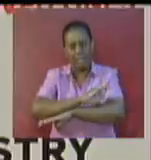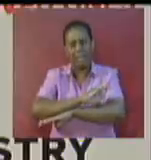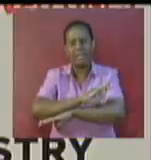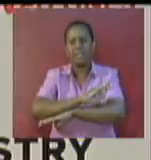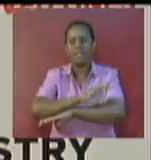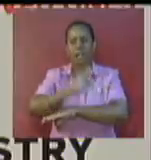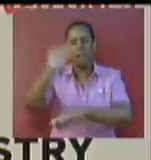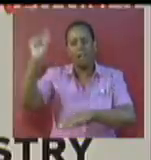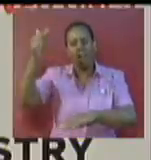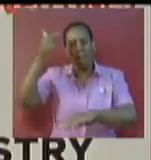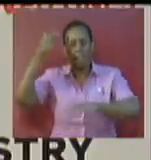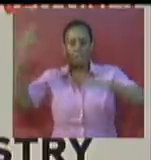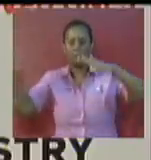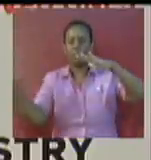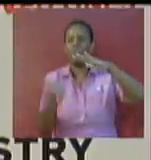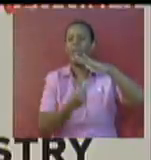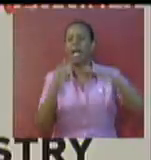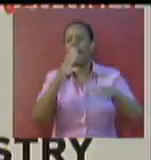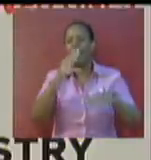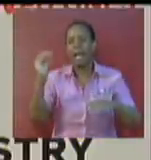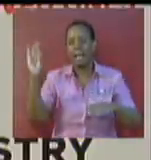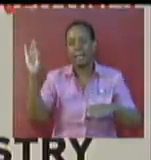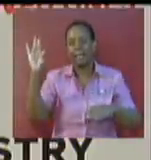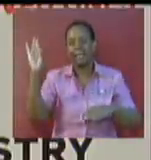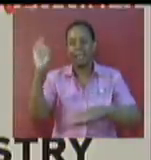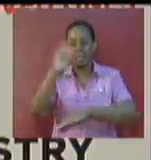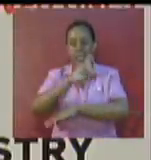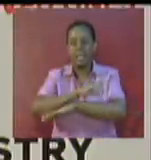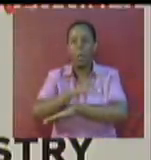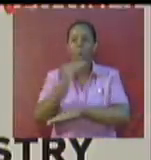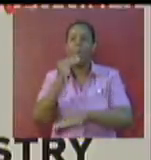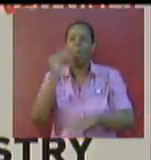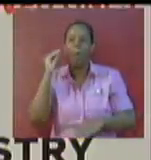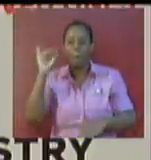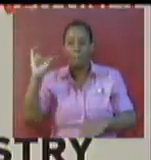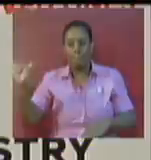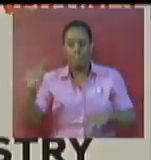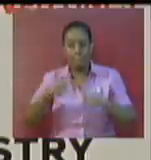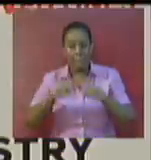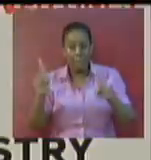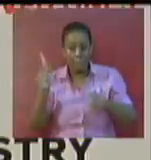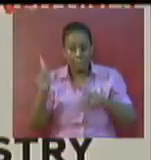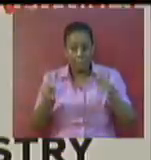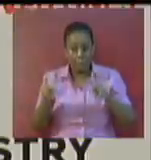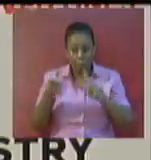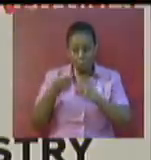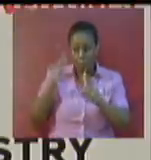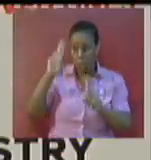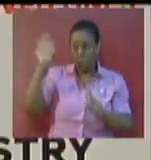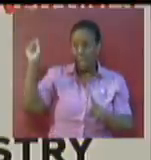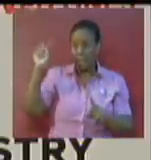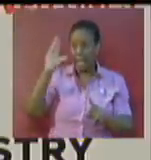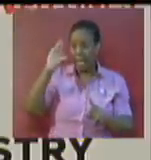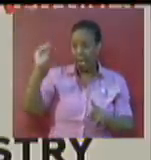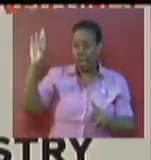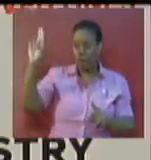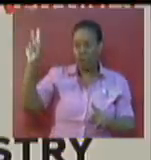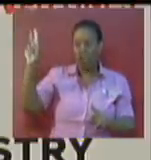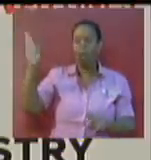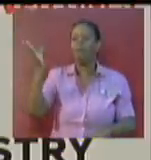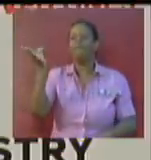for sampling and for genomic sequencing to the UWI to see if we're picking anything up. So we are